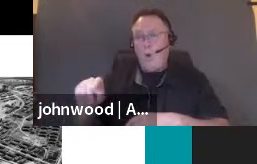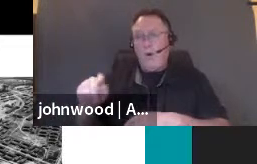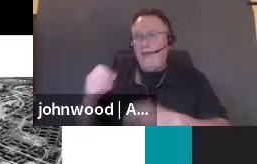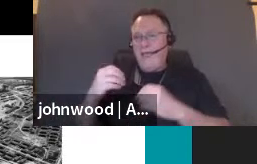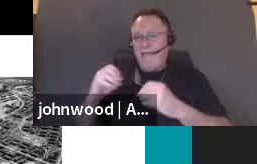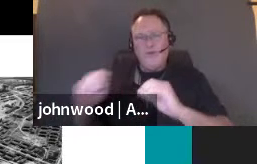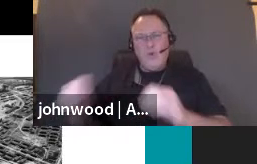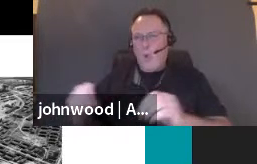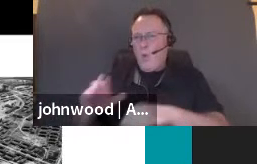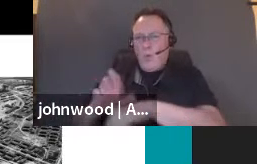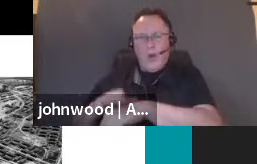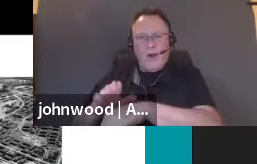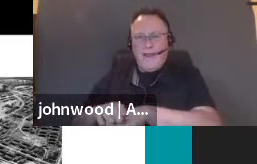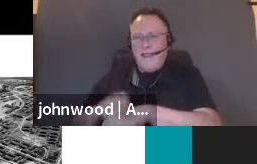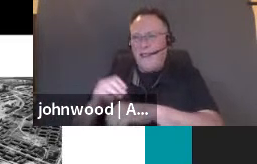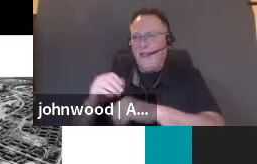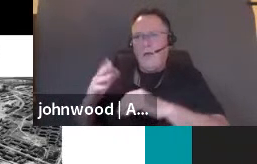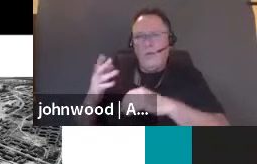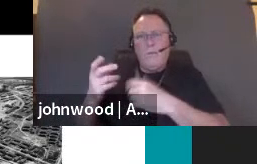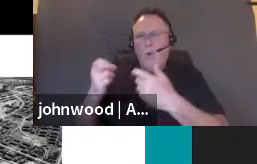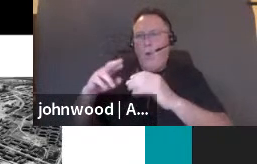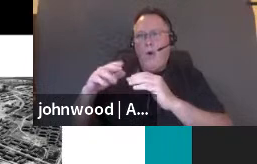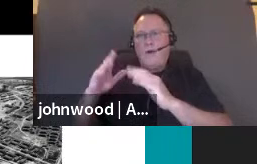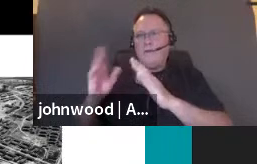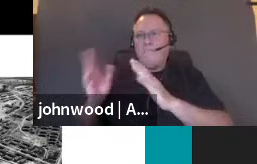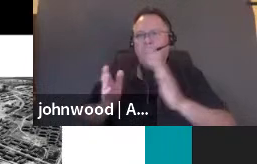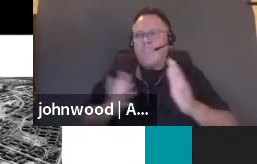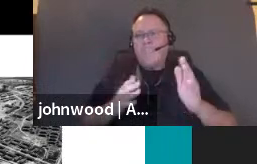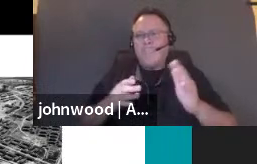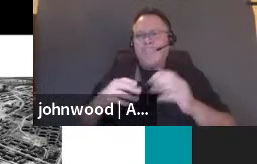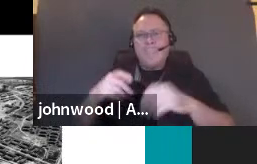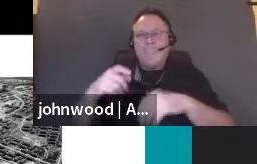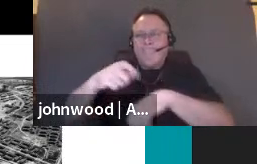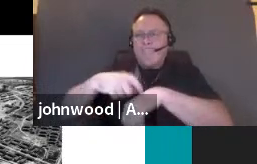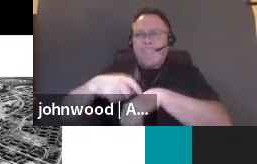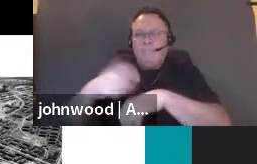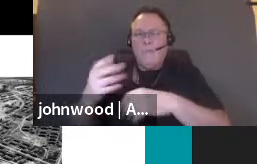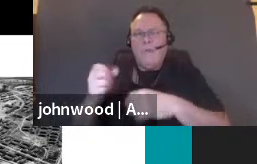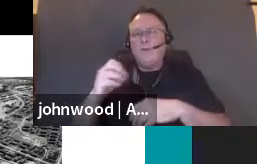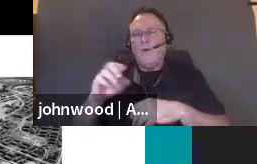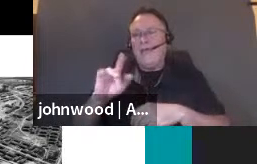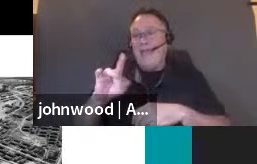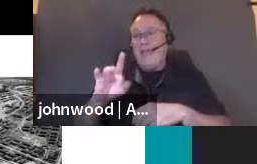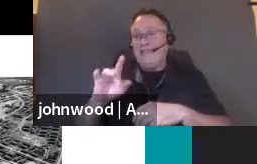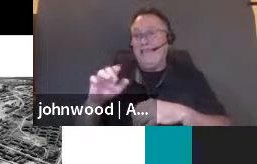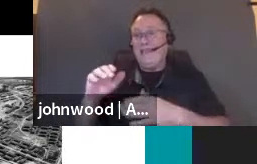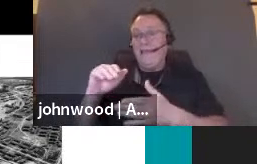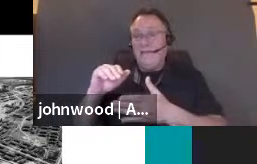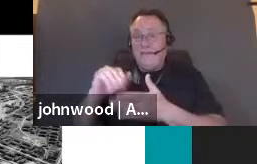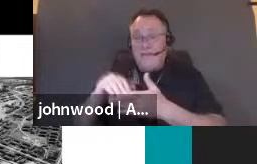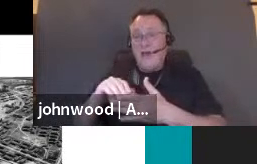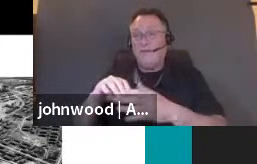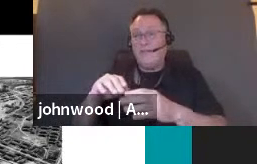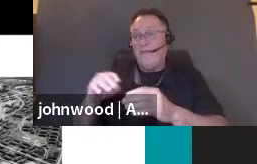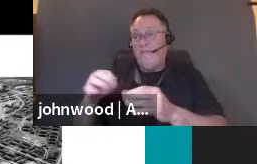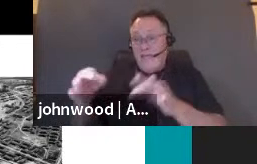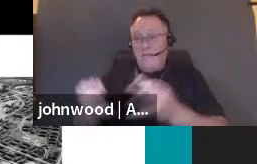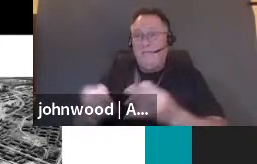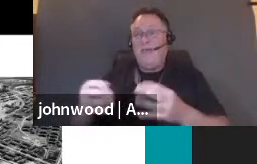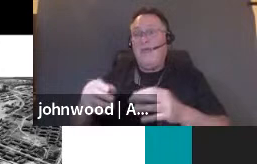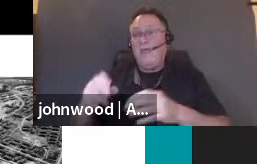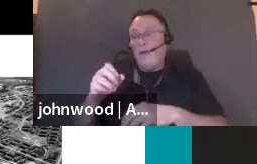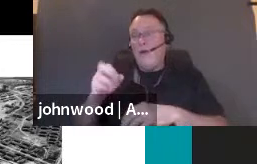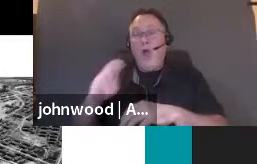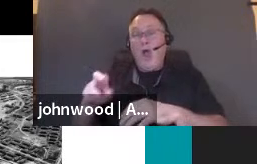had any proper time to evacuate. The result was that 18,500 families were displaced, and more than a third of